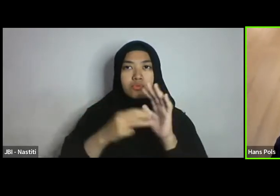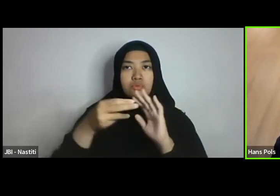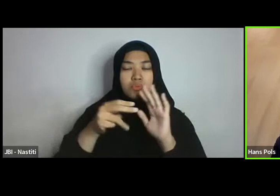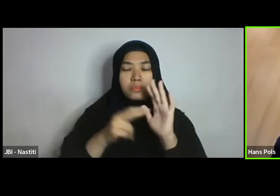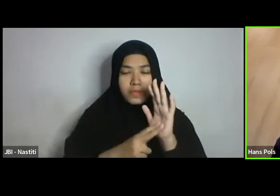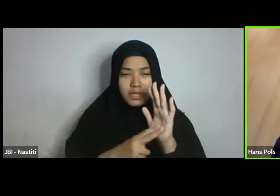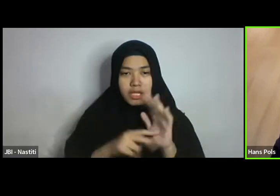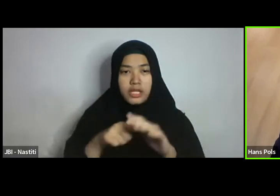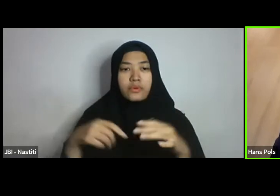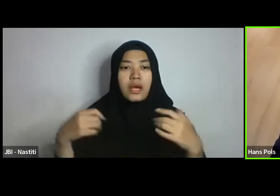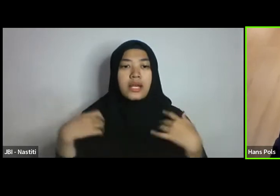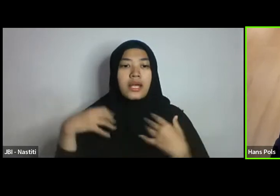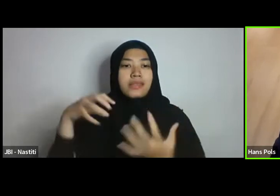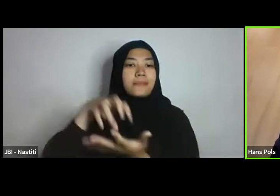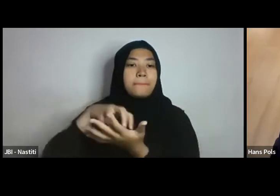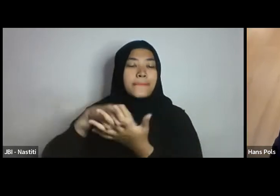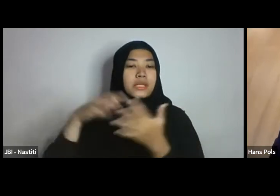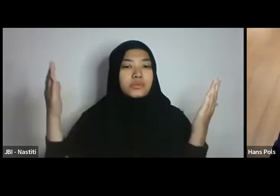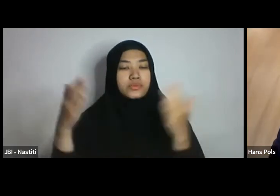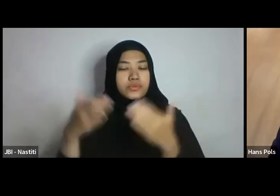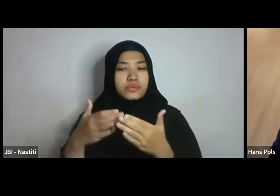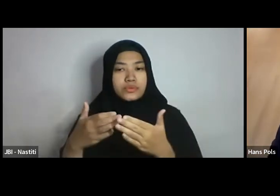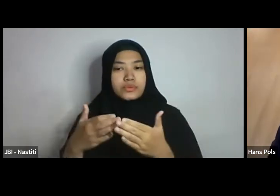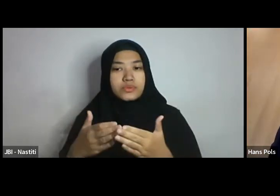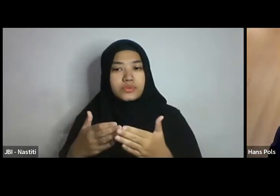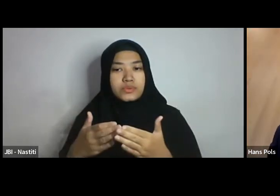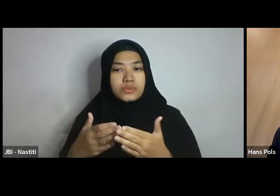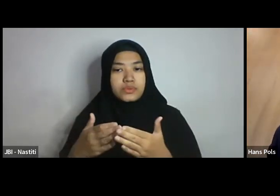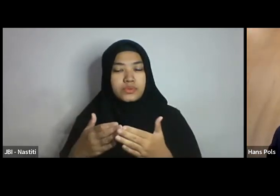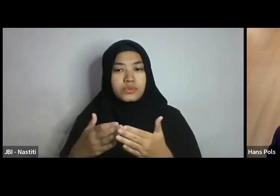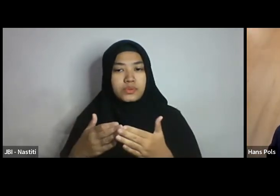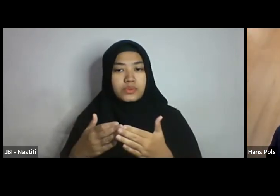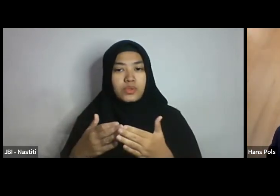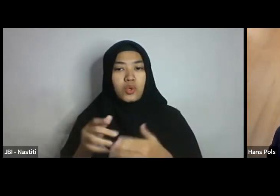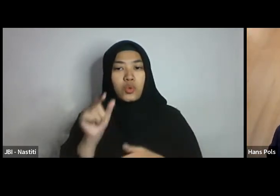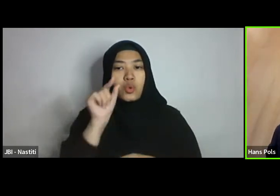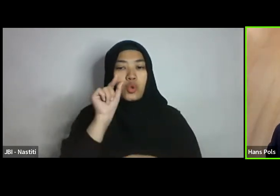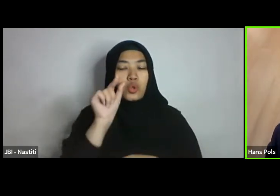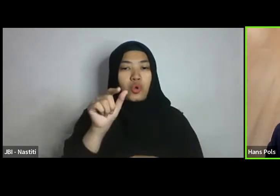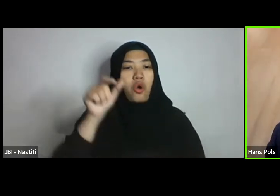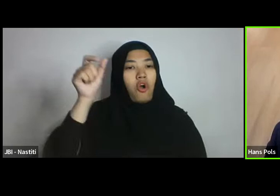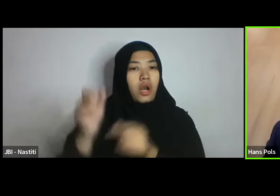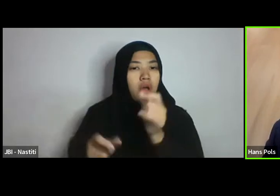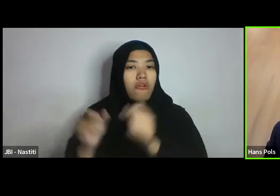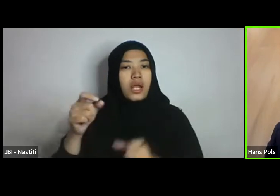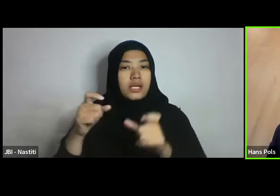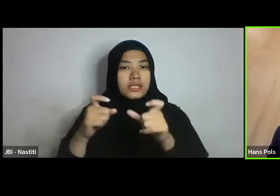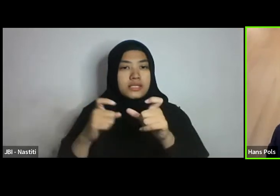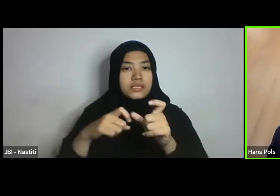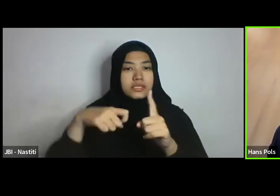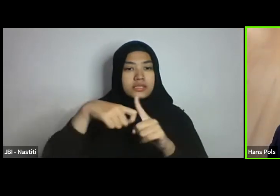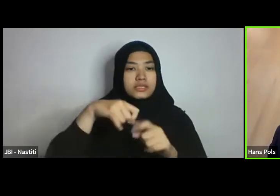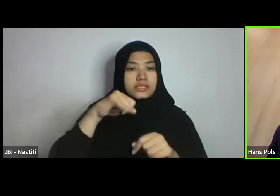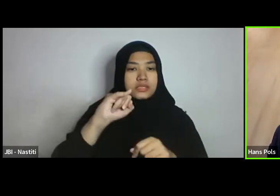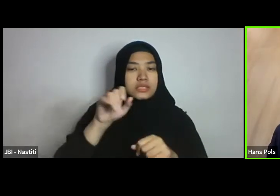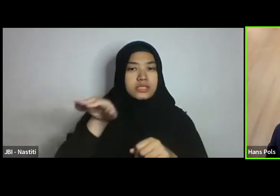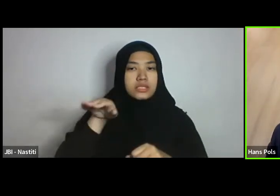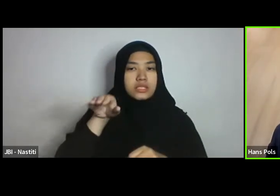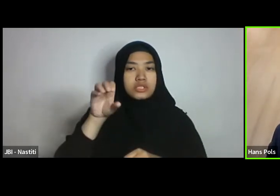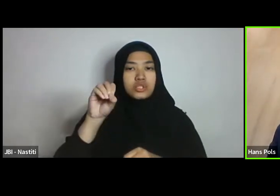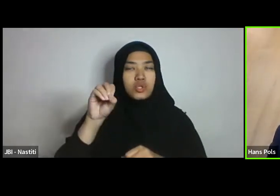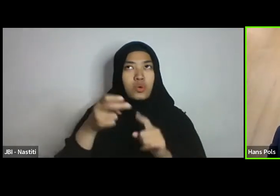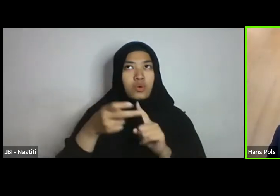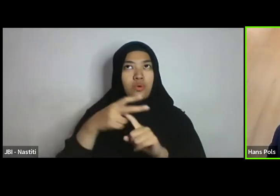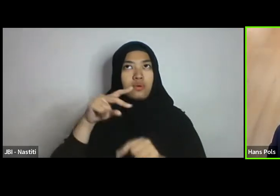schizophrenia, and some volunteers from Yogyakarta have changed it, have built an